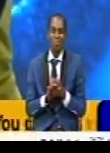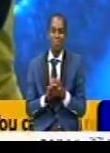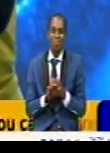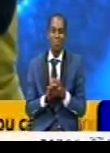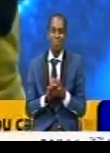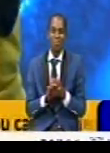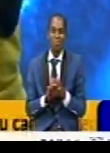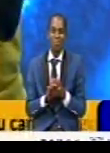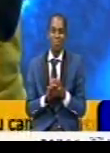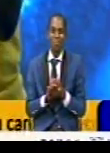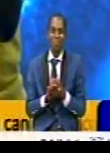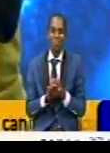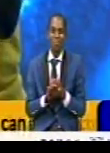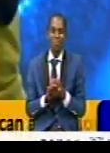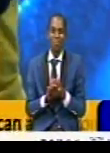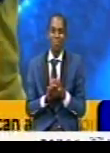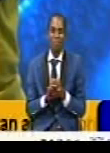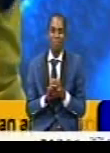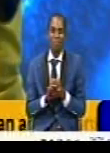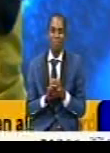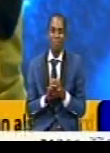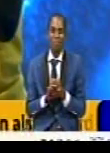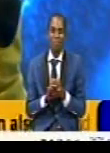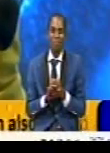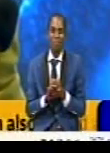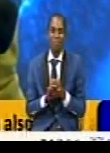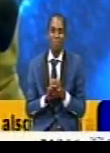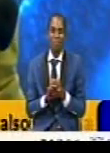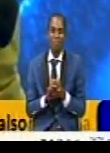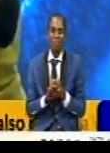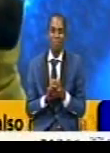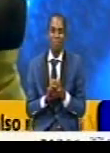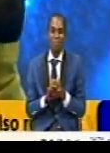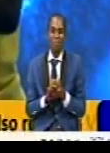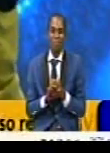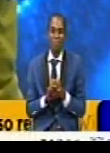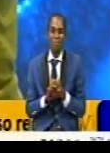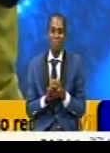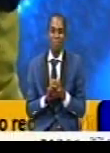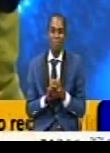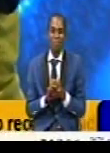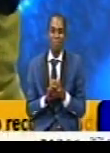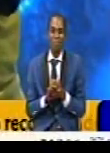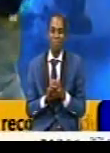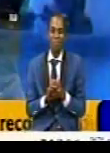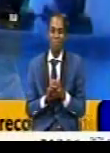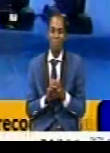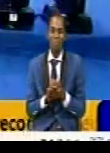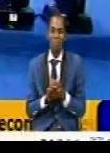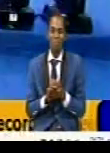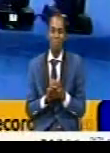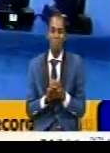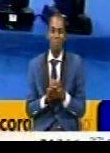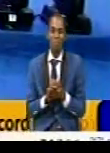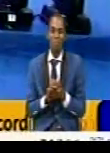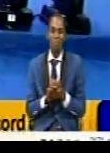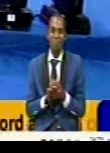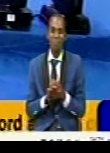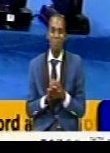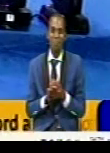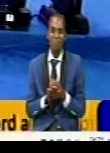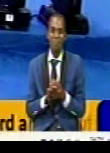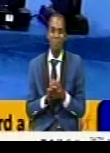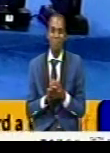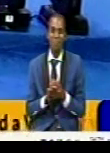Did you know the happiest man on this planet Earth? I am. That is King